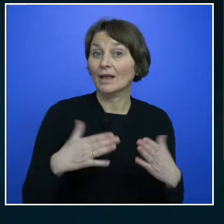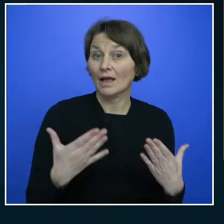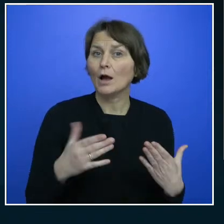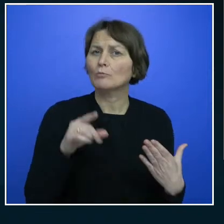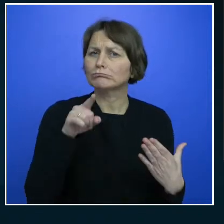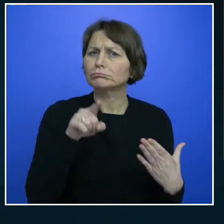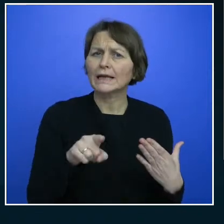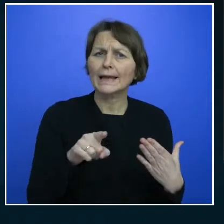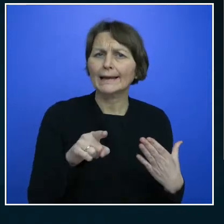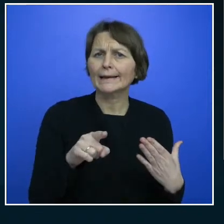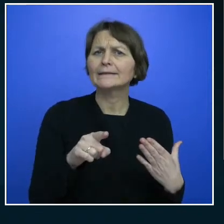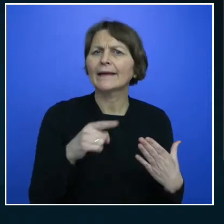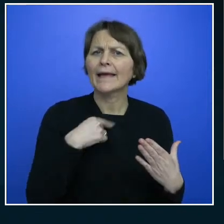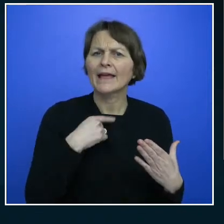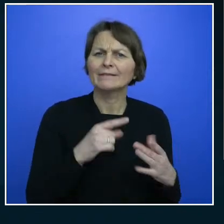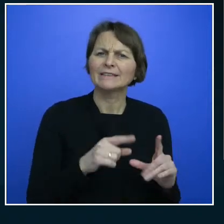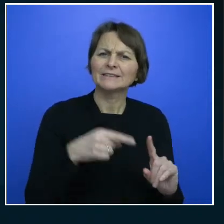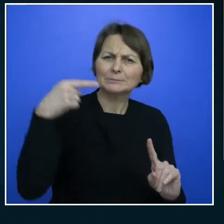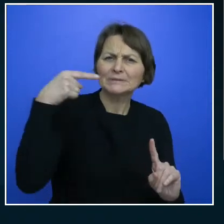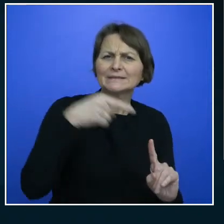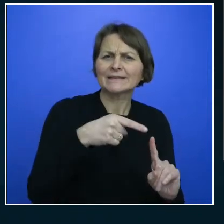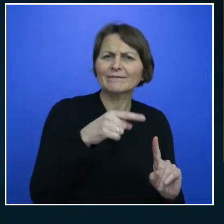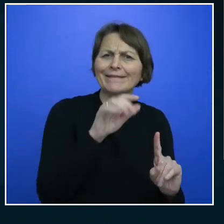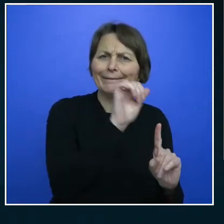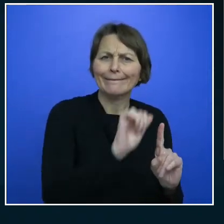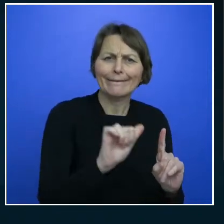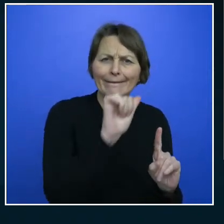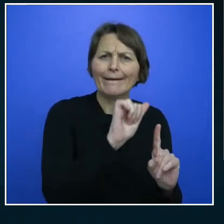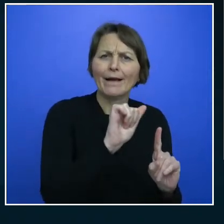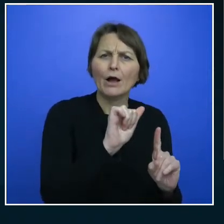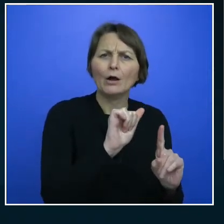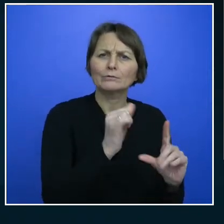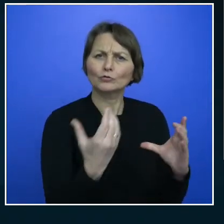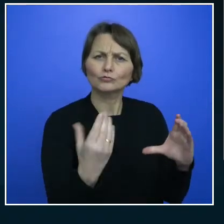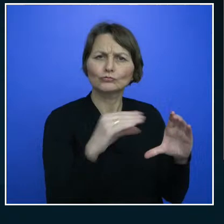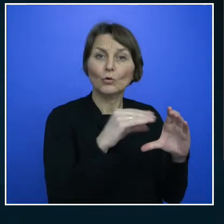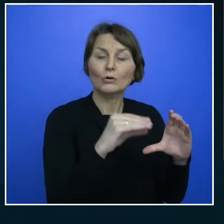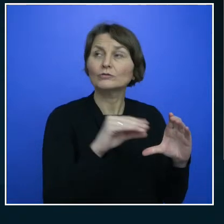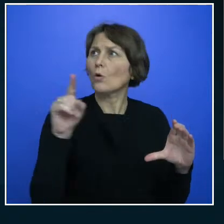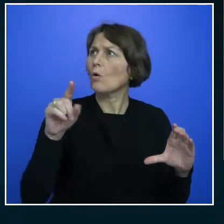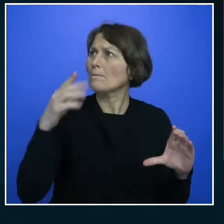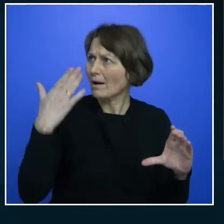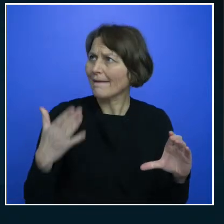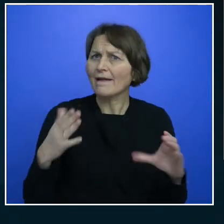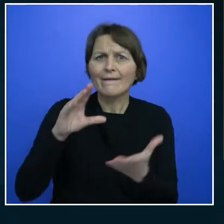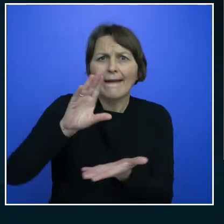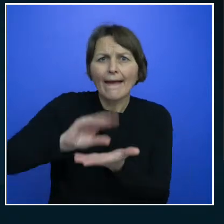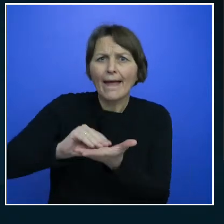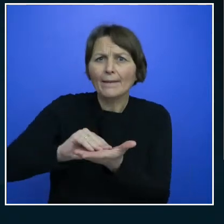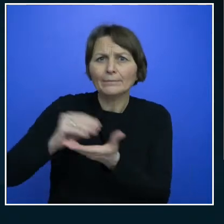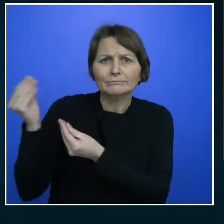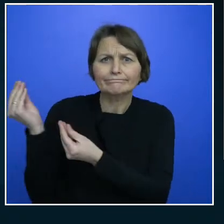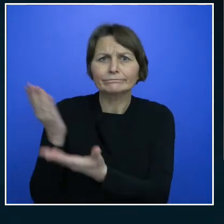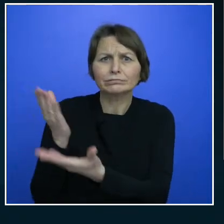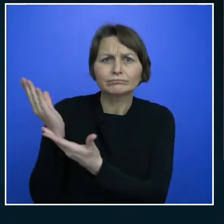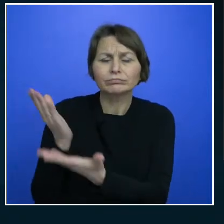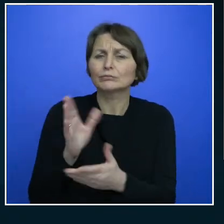storage account, and you don't need app service. But there were in the past